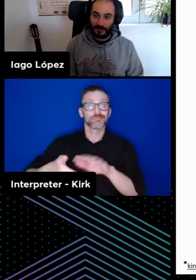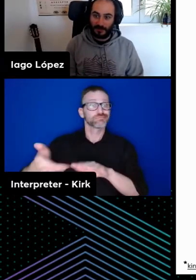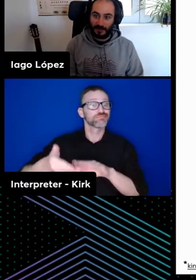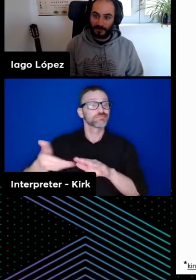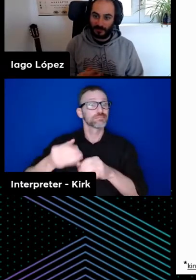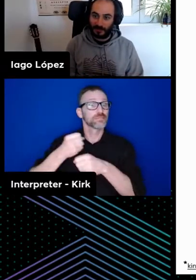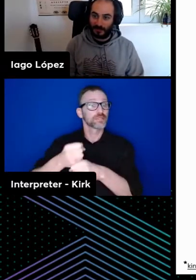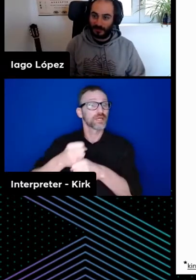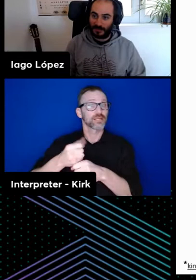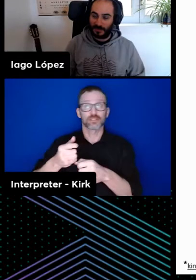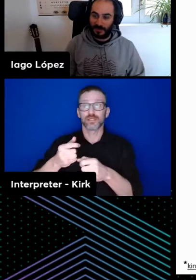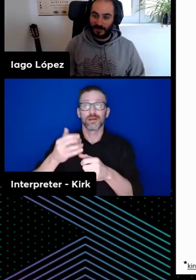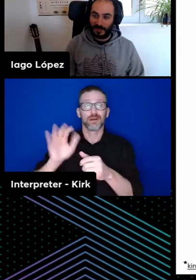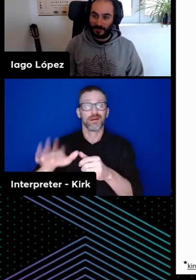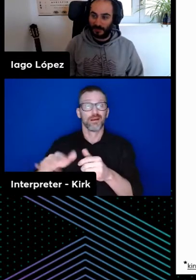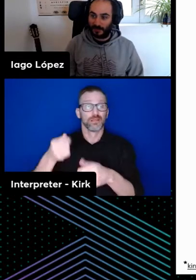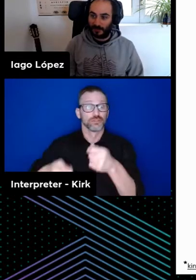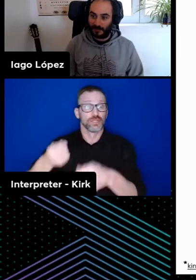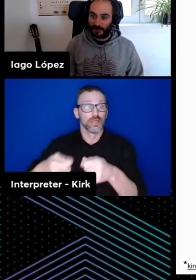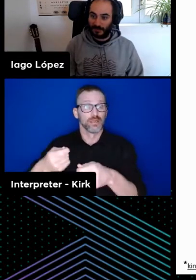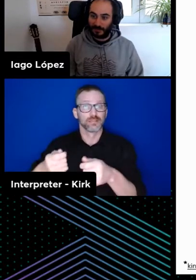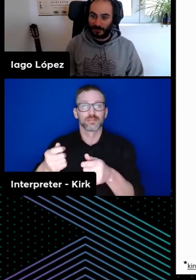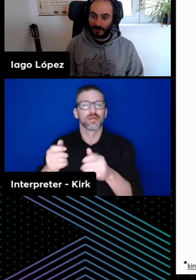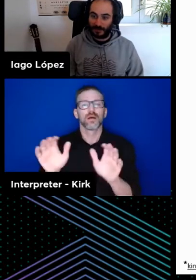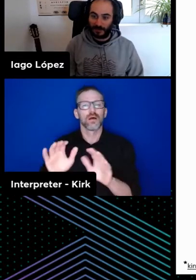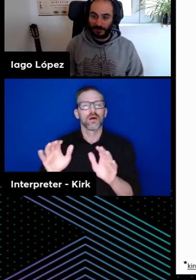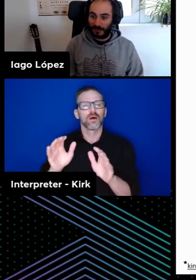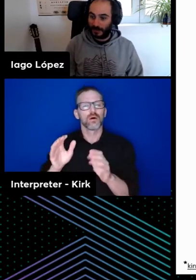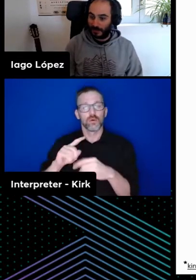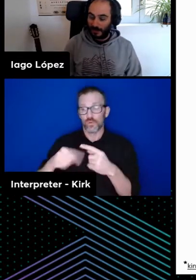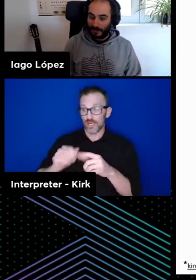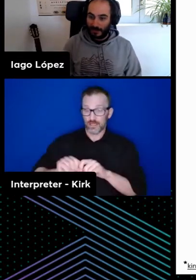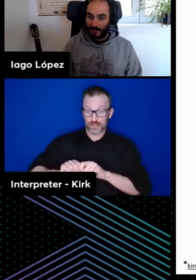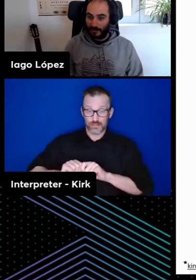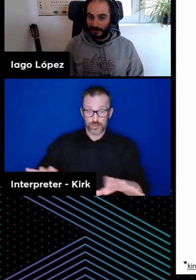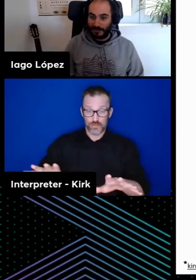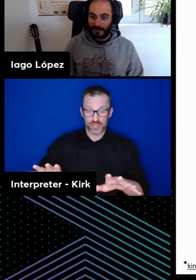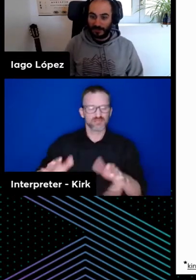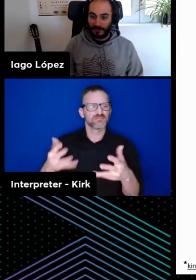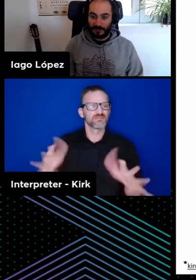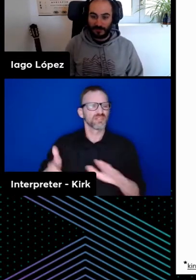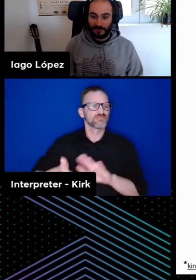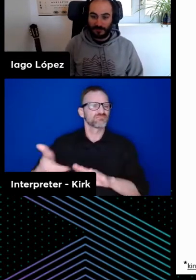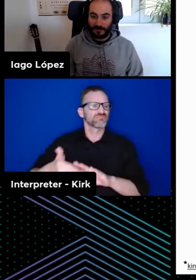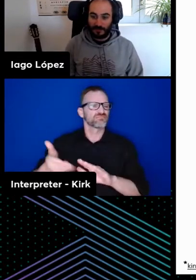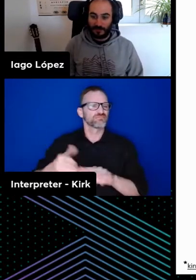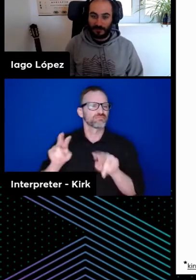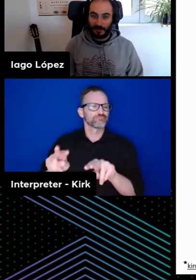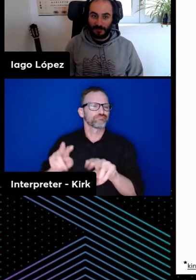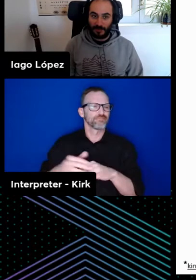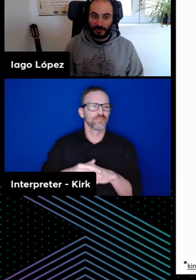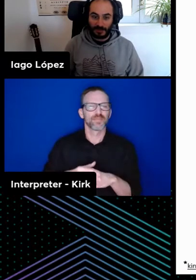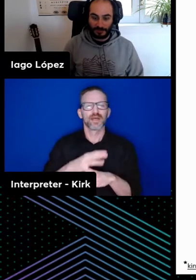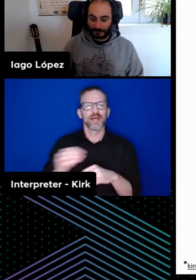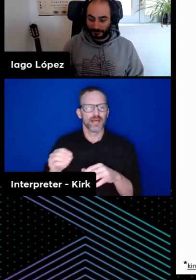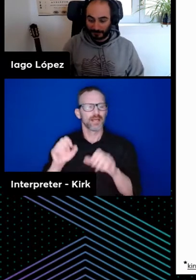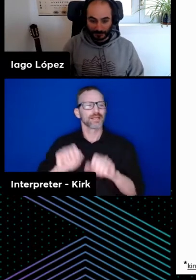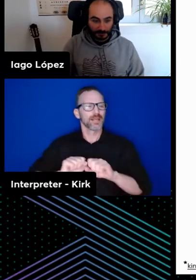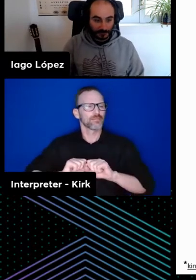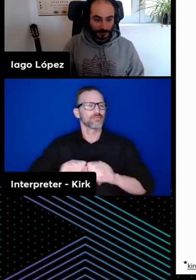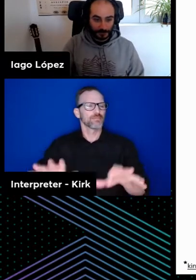Your node should stay the same from the deployment on. And yeah, this allows you to have repeatable